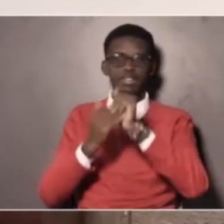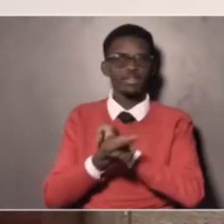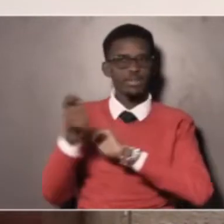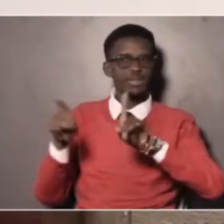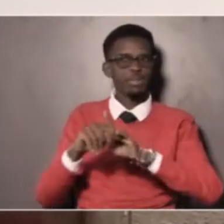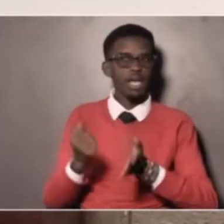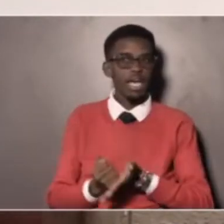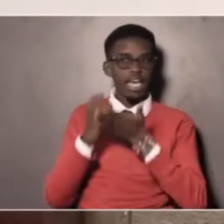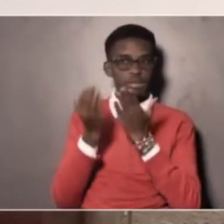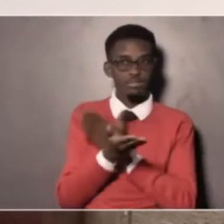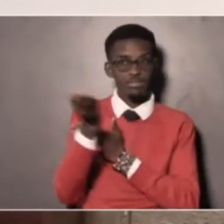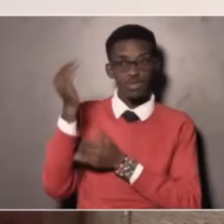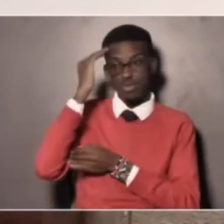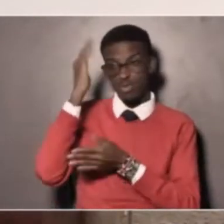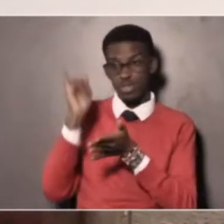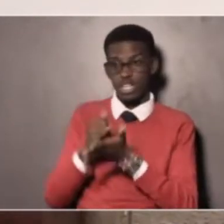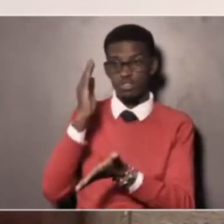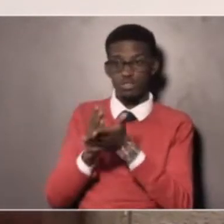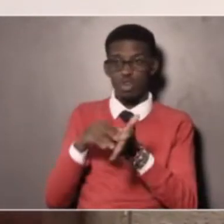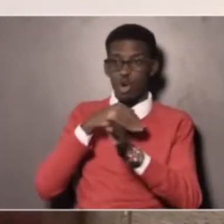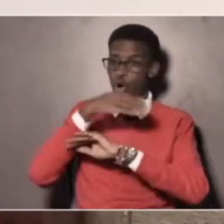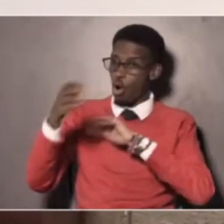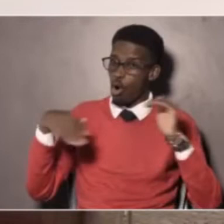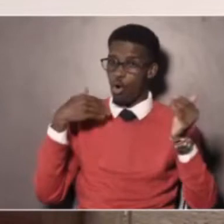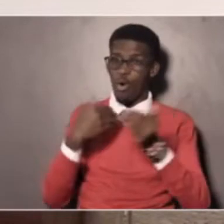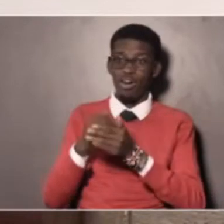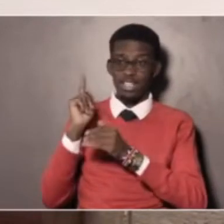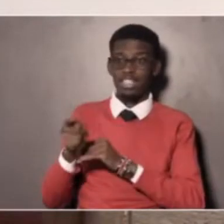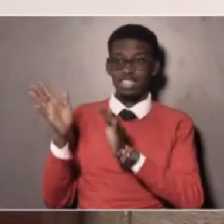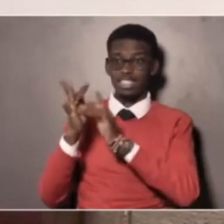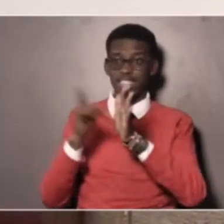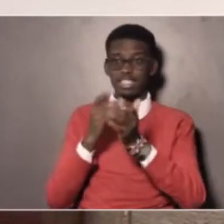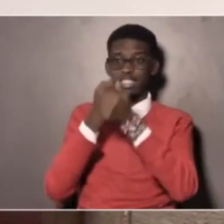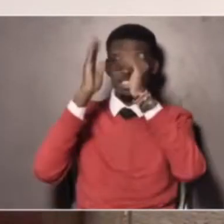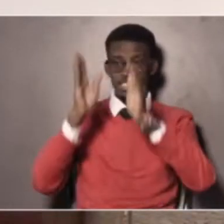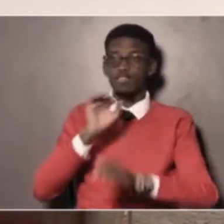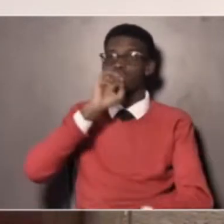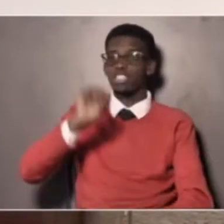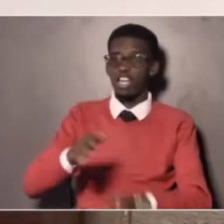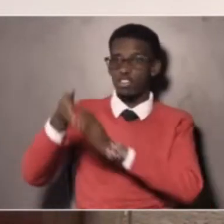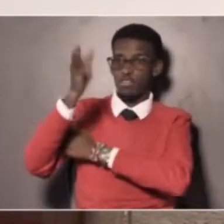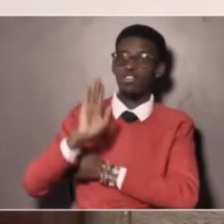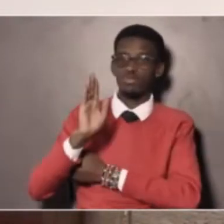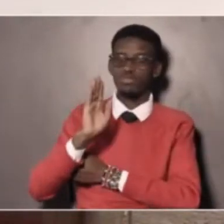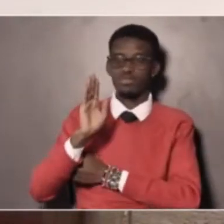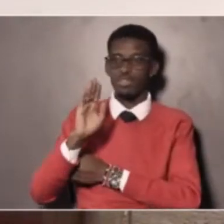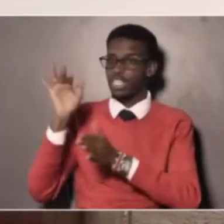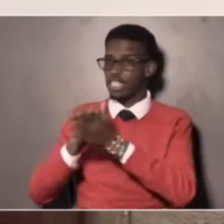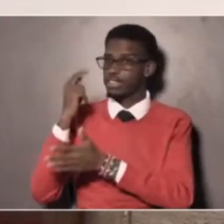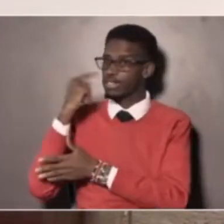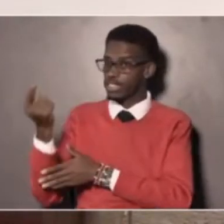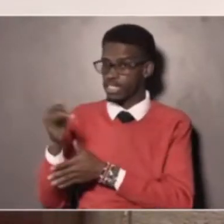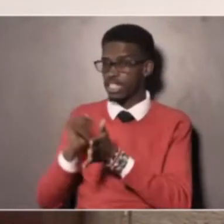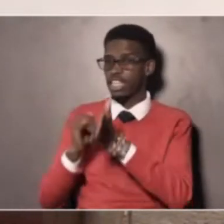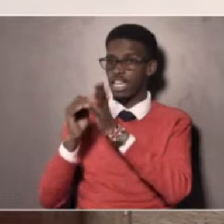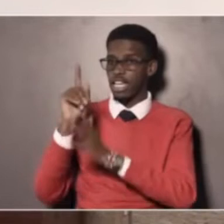you. And we know that we do all this through our Lord and Savior, Jesus Christ, who is the Son of God. And as you can see, Stephen